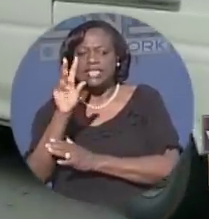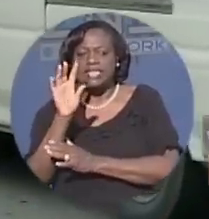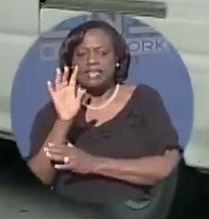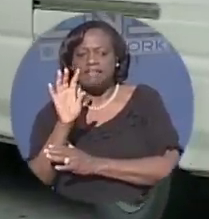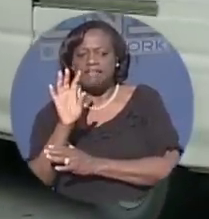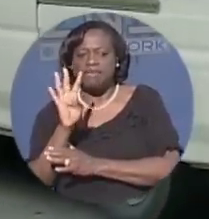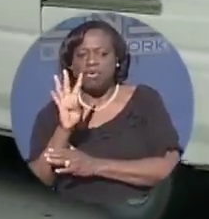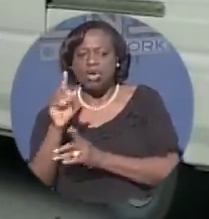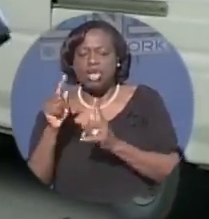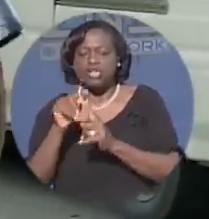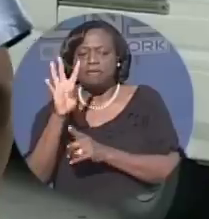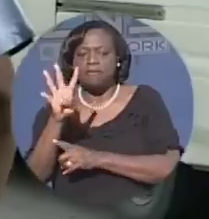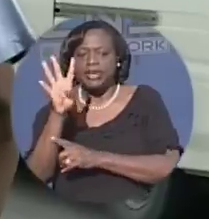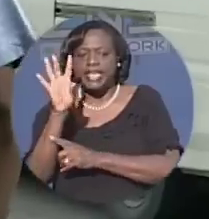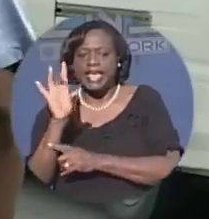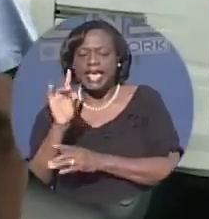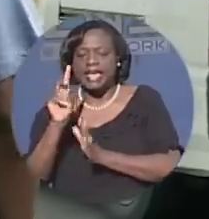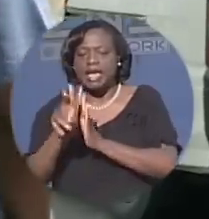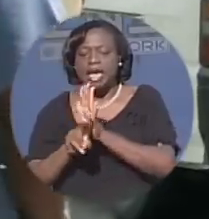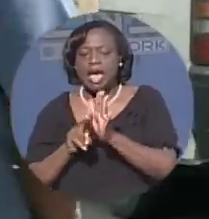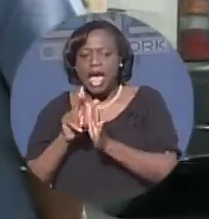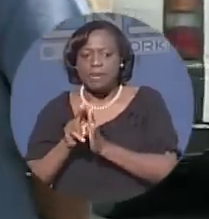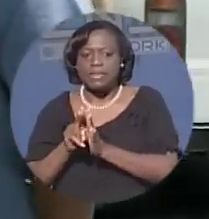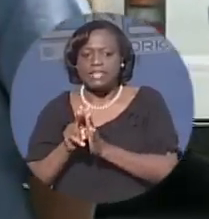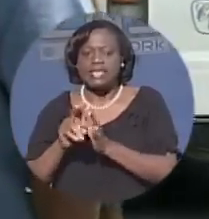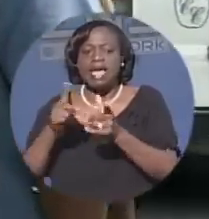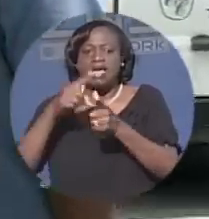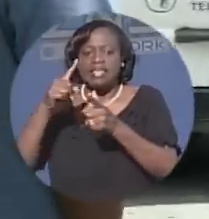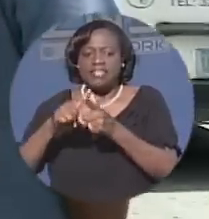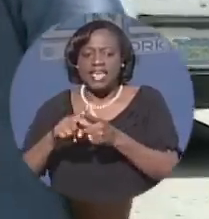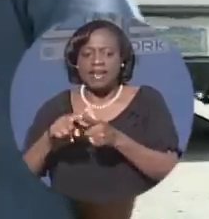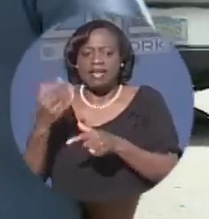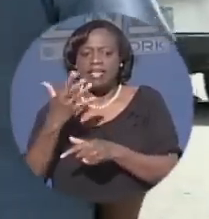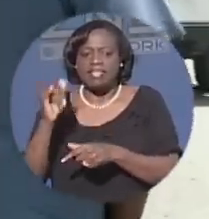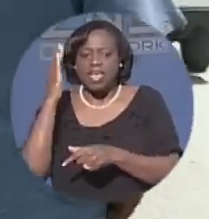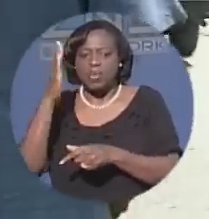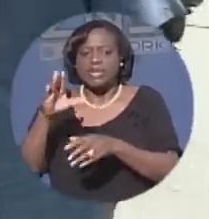24 to 48 hours, that's when they would take a statement